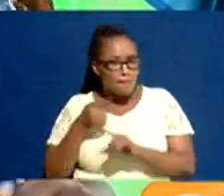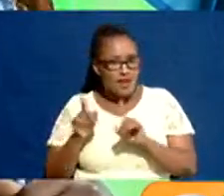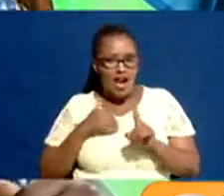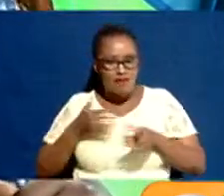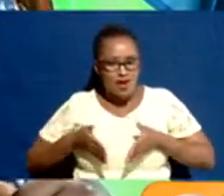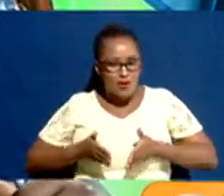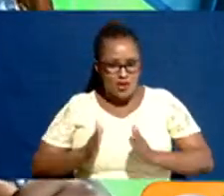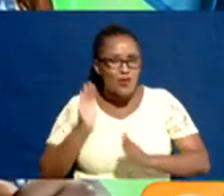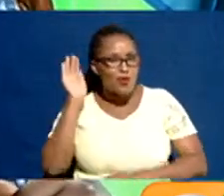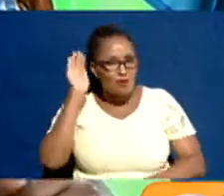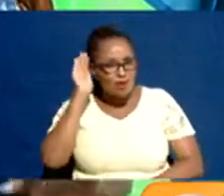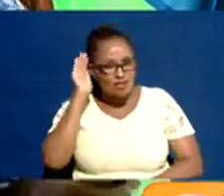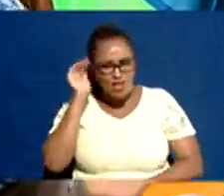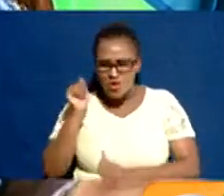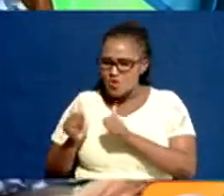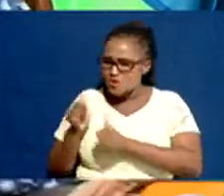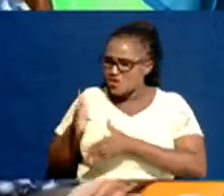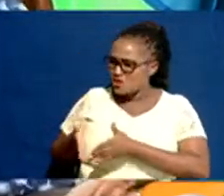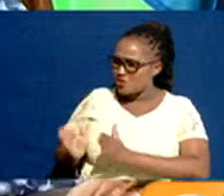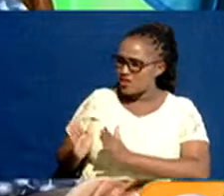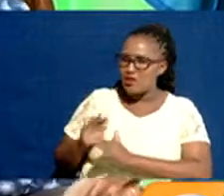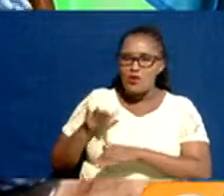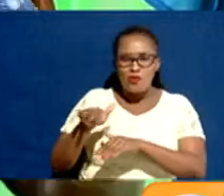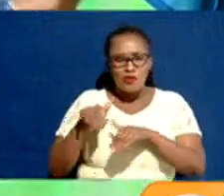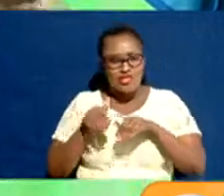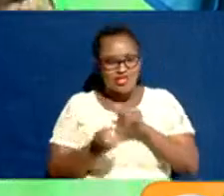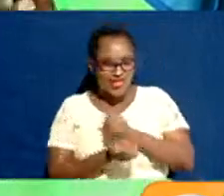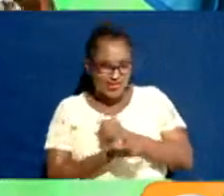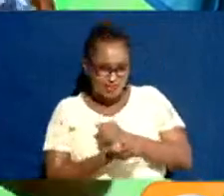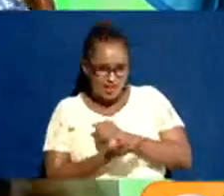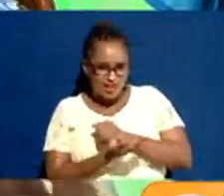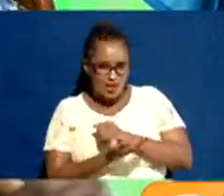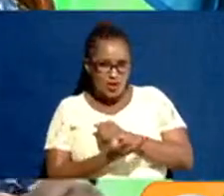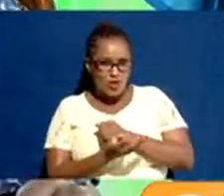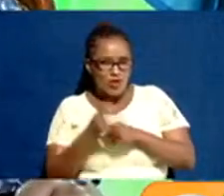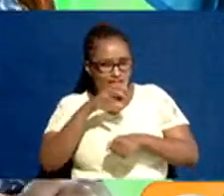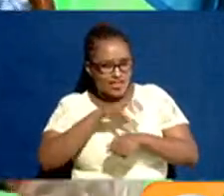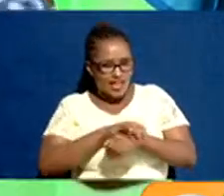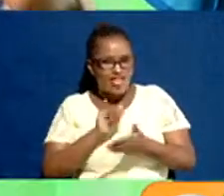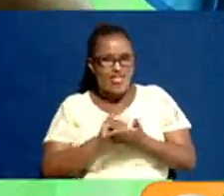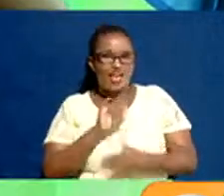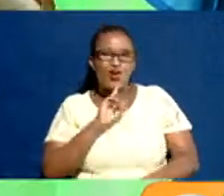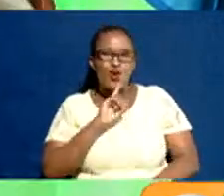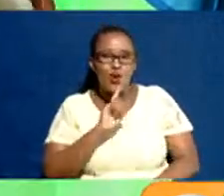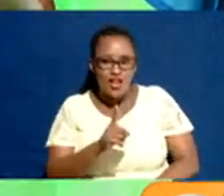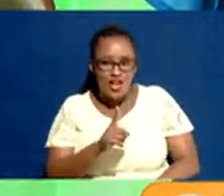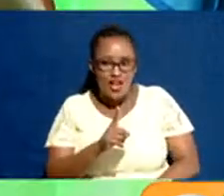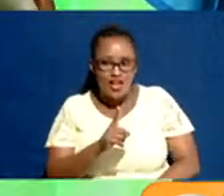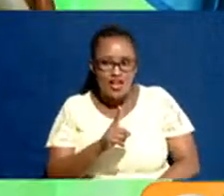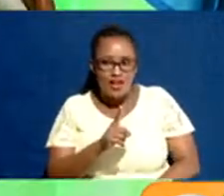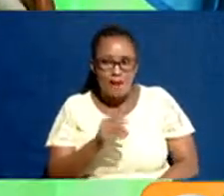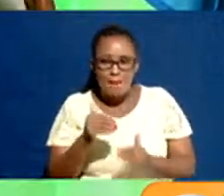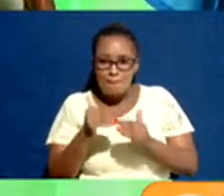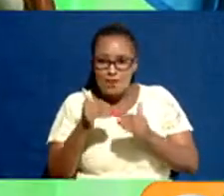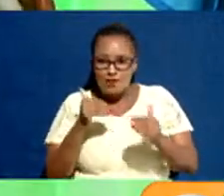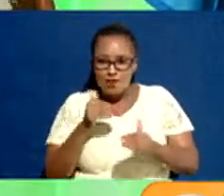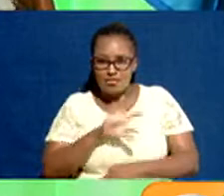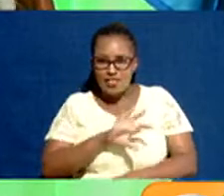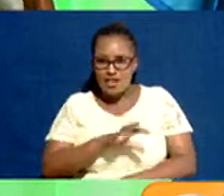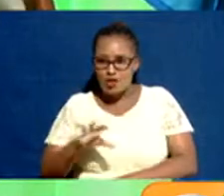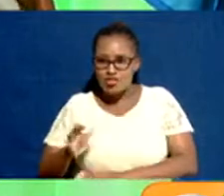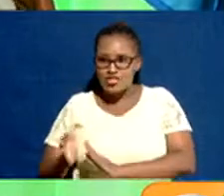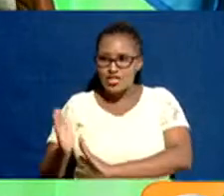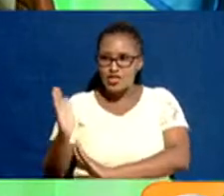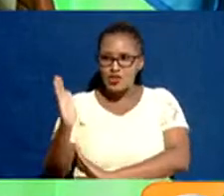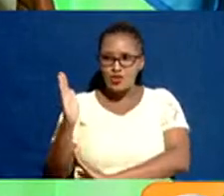it. Which is the way? I am explaining. Okay. You table that order before the county